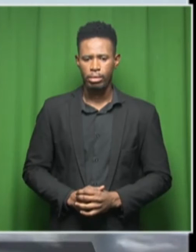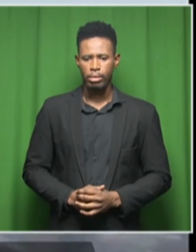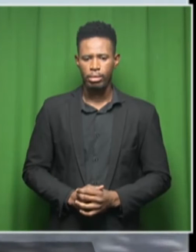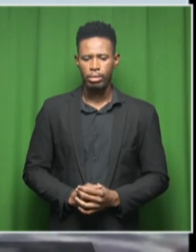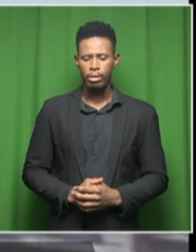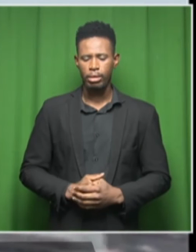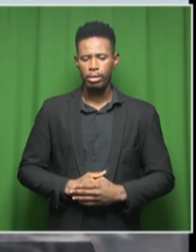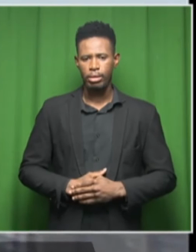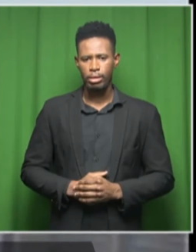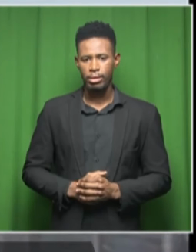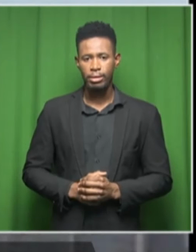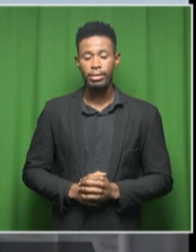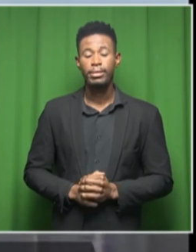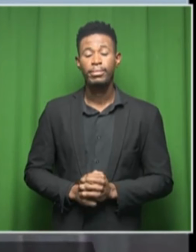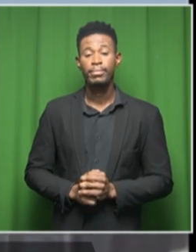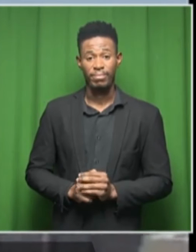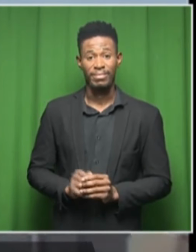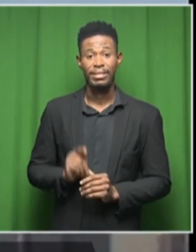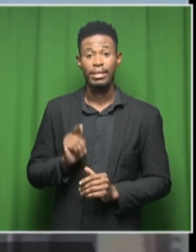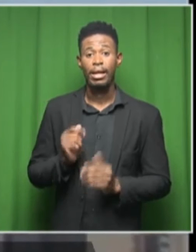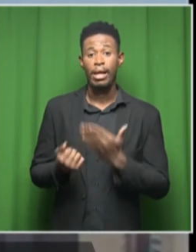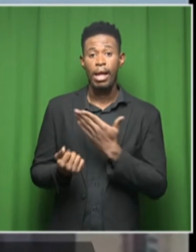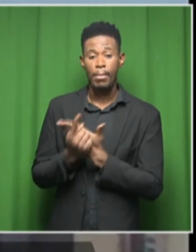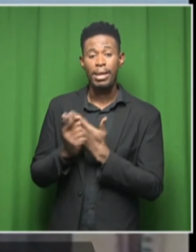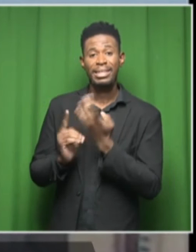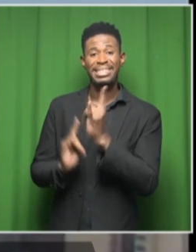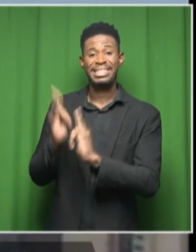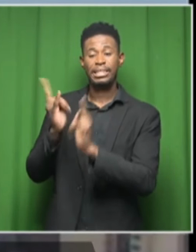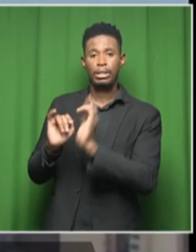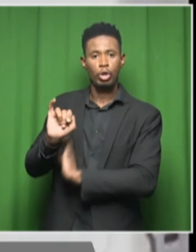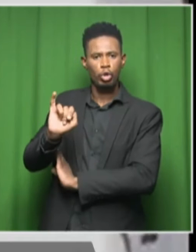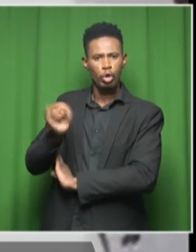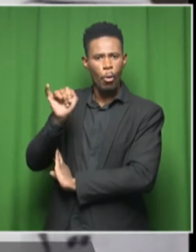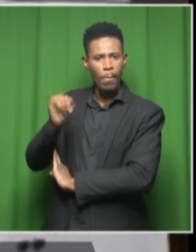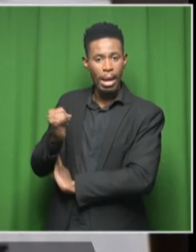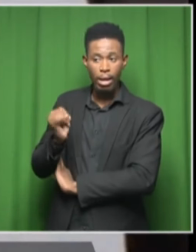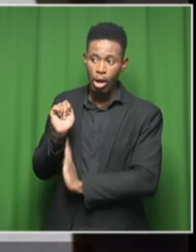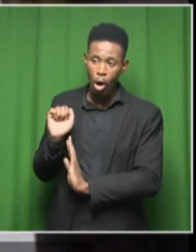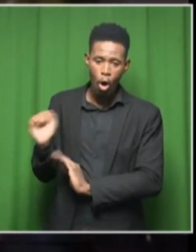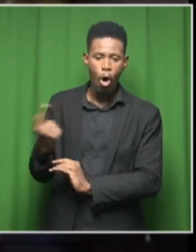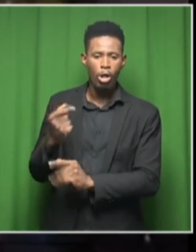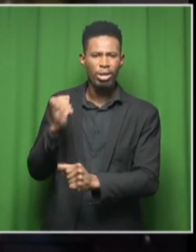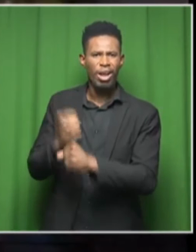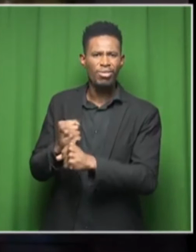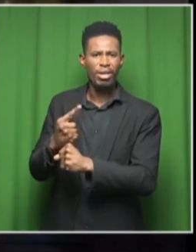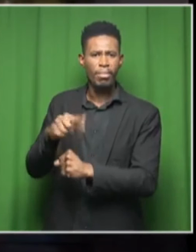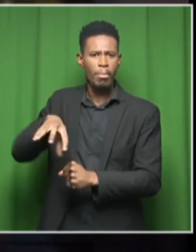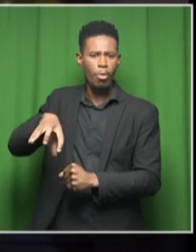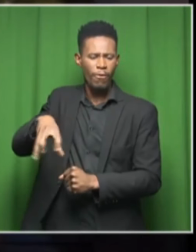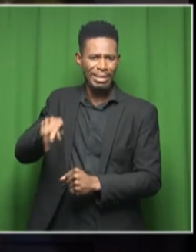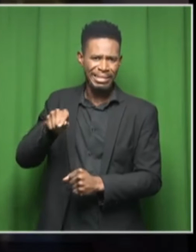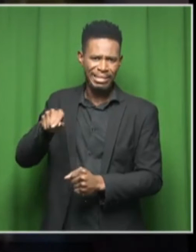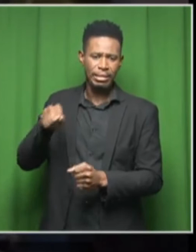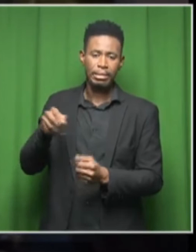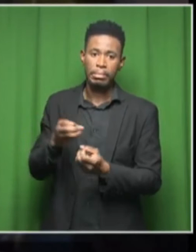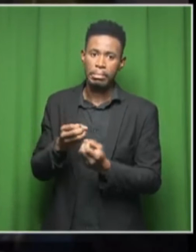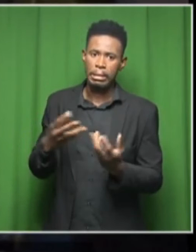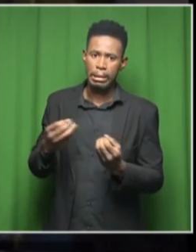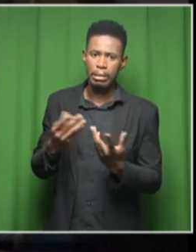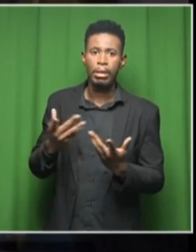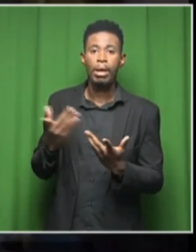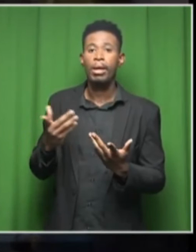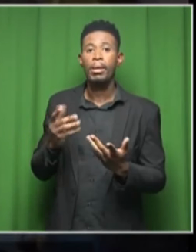This phenomenon became more apparent in Johannesburg, with the entire Gauteng province having the highest proportion of its population born